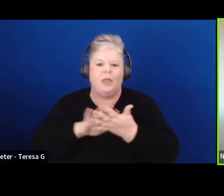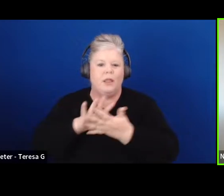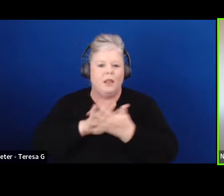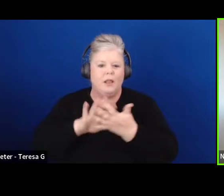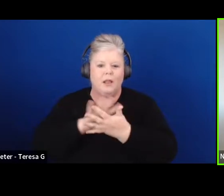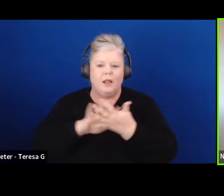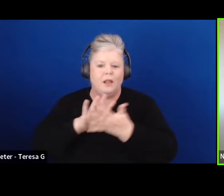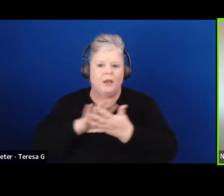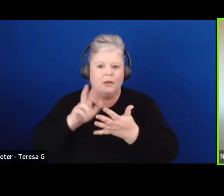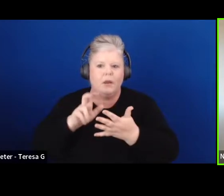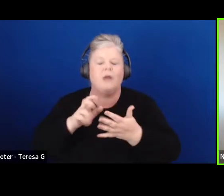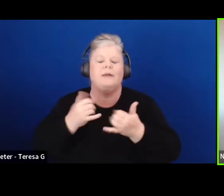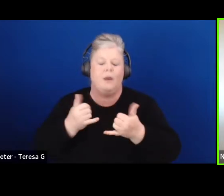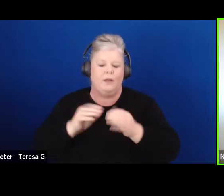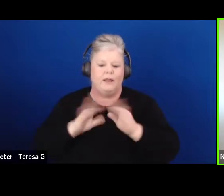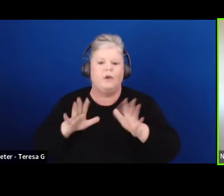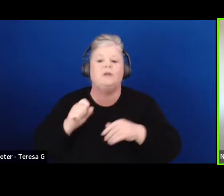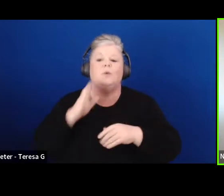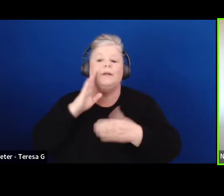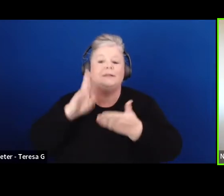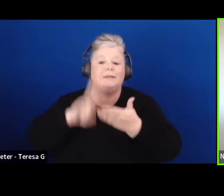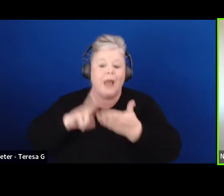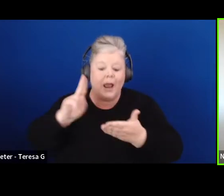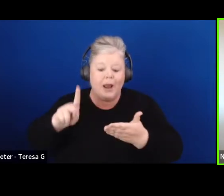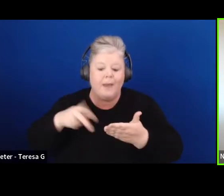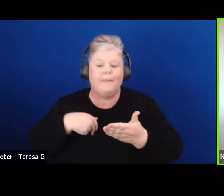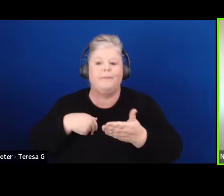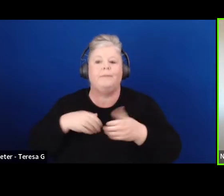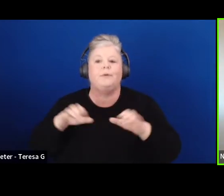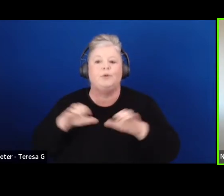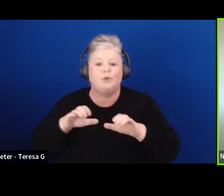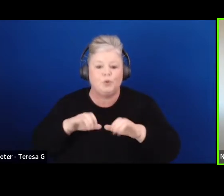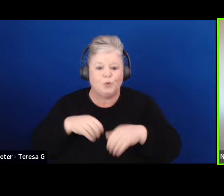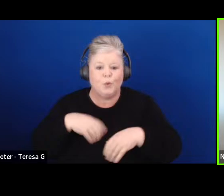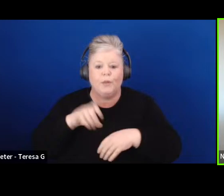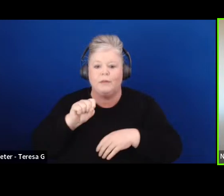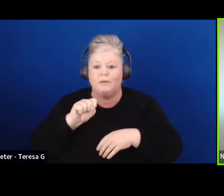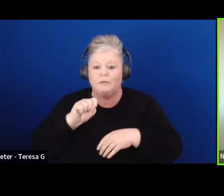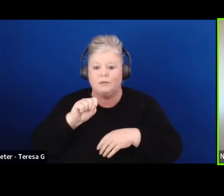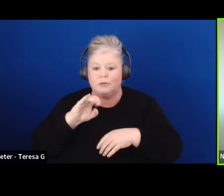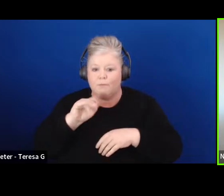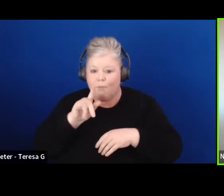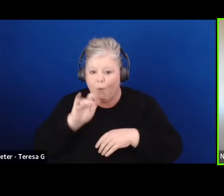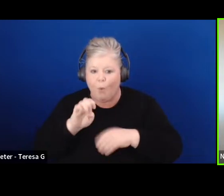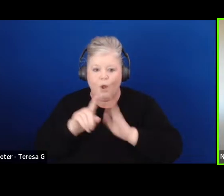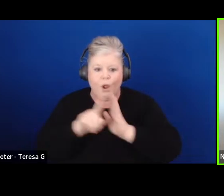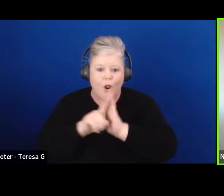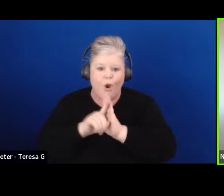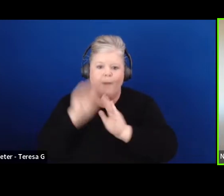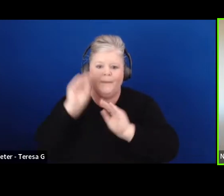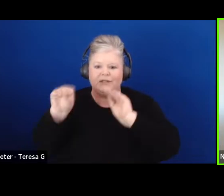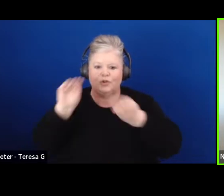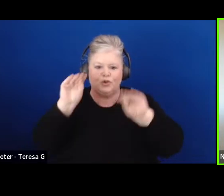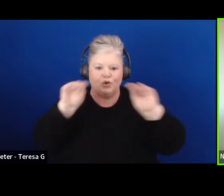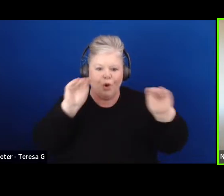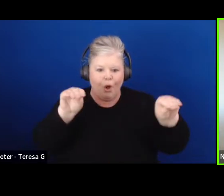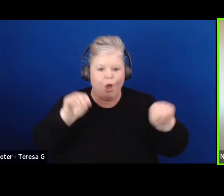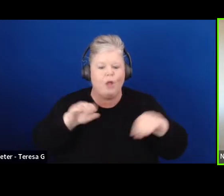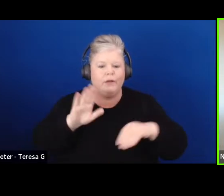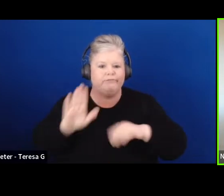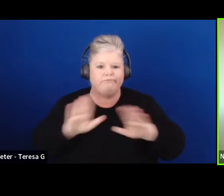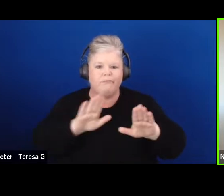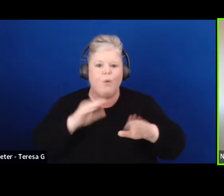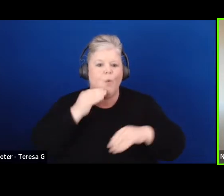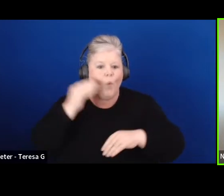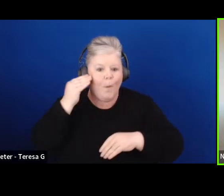deafblind and sign up and will do the smoke install in their home. The fire department will be giving